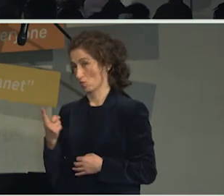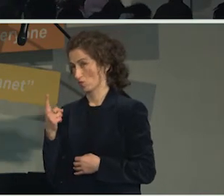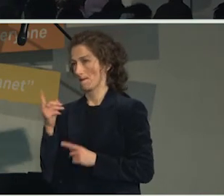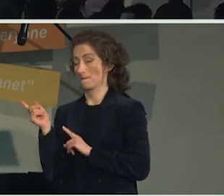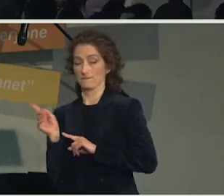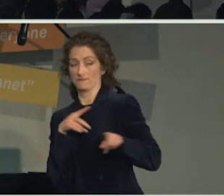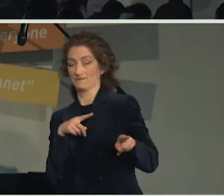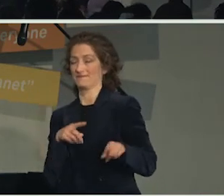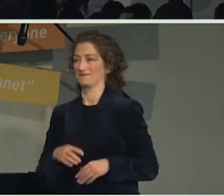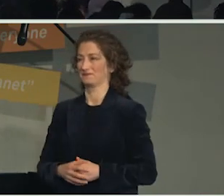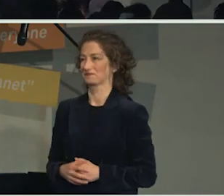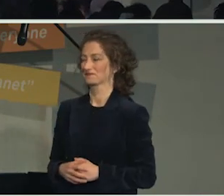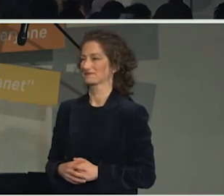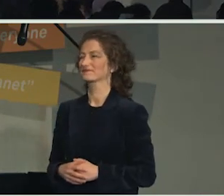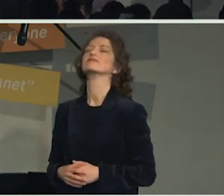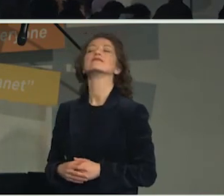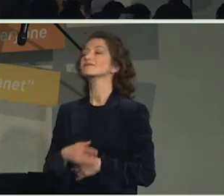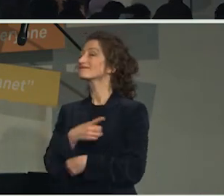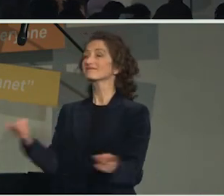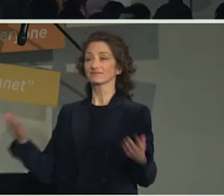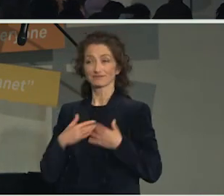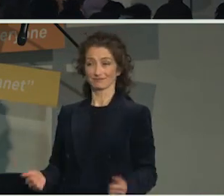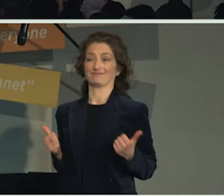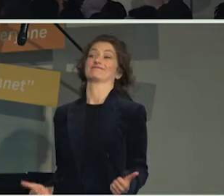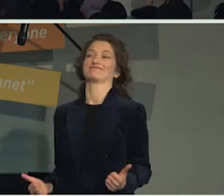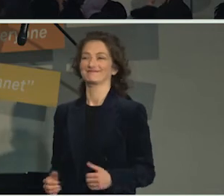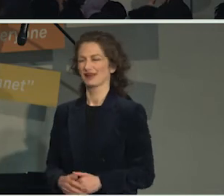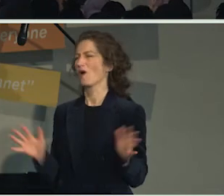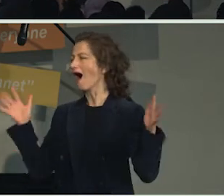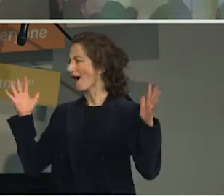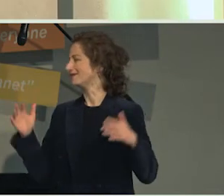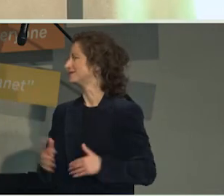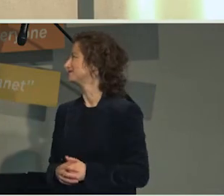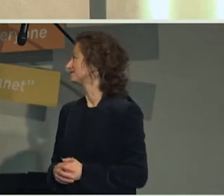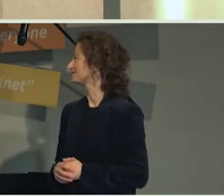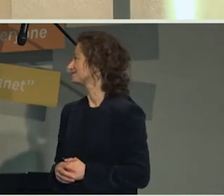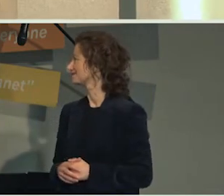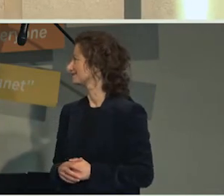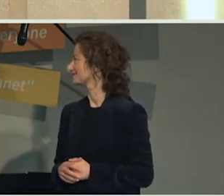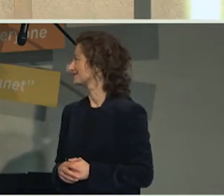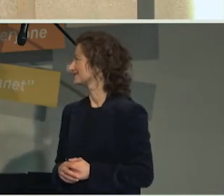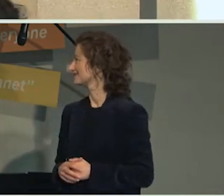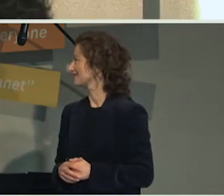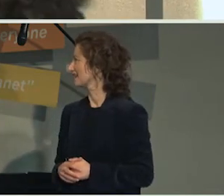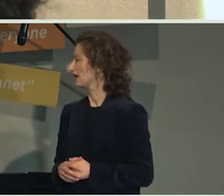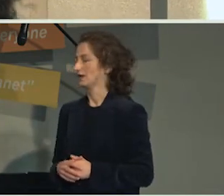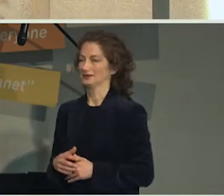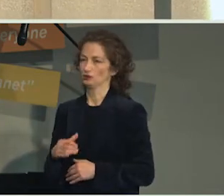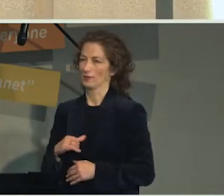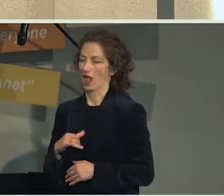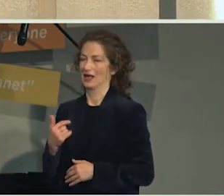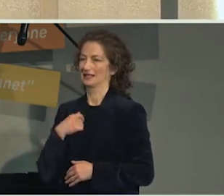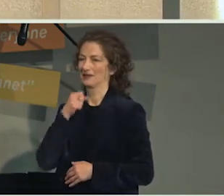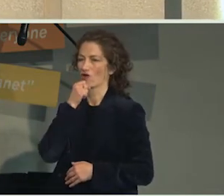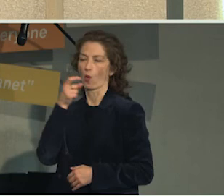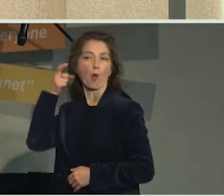How are we doing, everybody? Good? Oh my God. This is my first time having a clip mic. I feel like this is